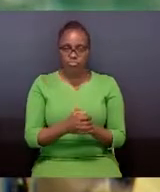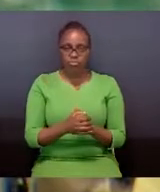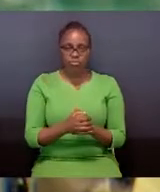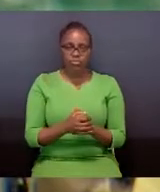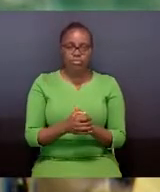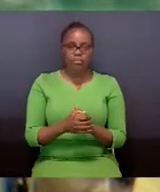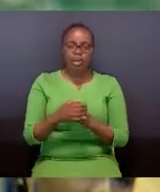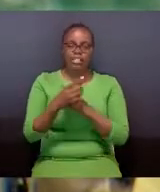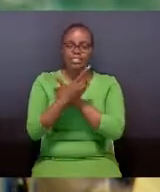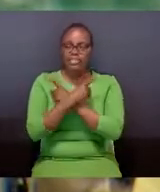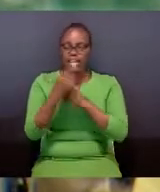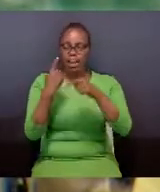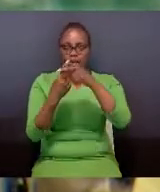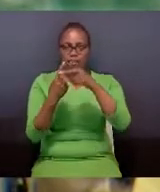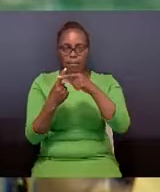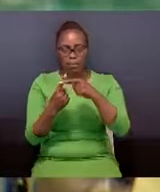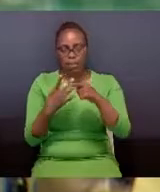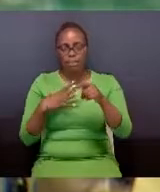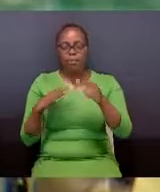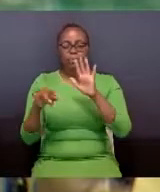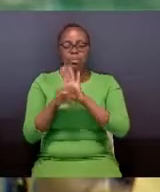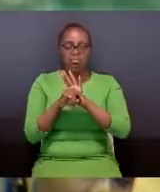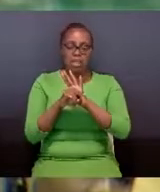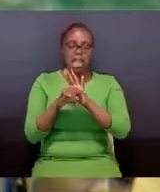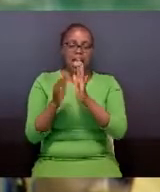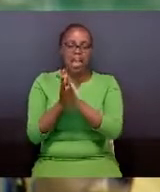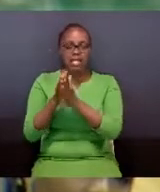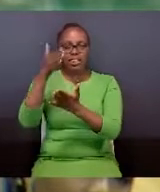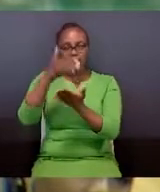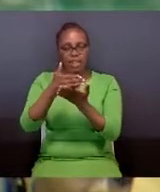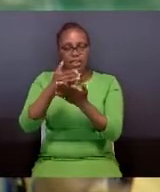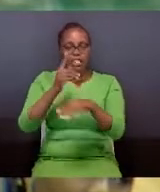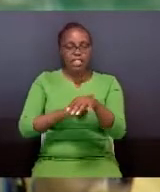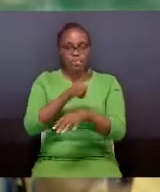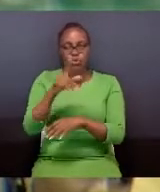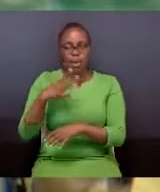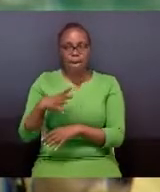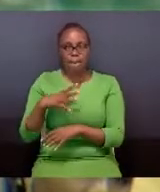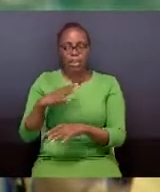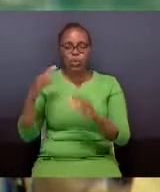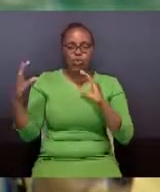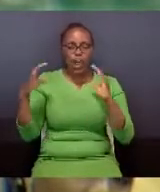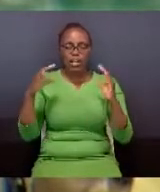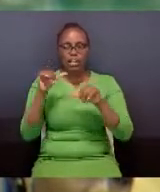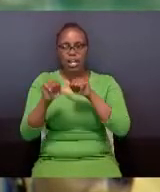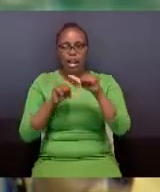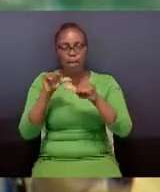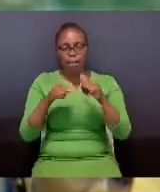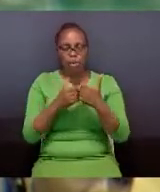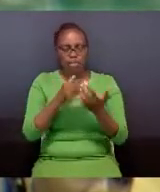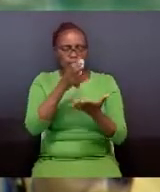Dear optimist, pessimist, and realist, whilst you guys were busy arguing about the glass of